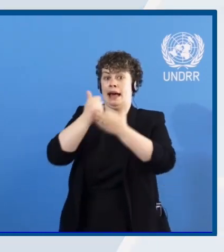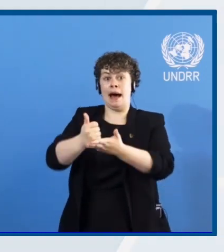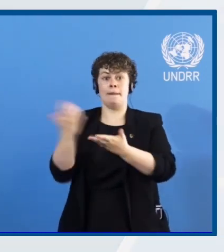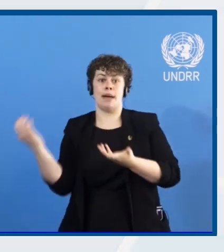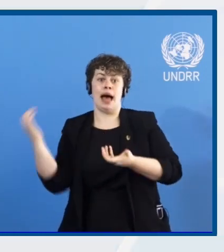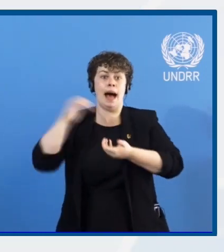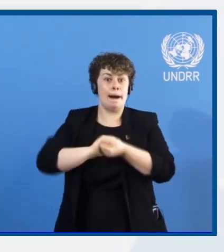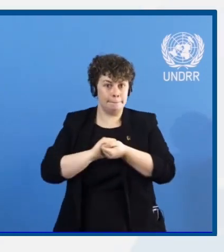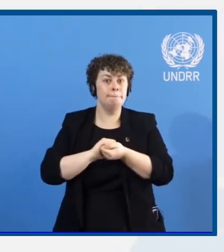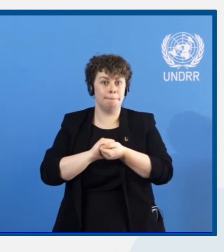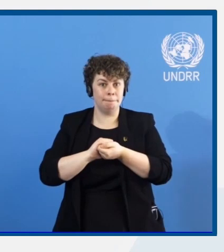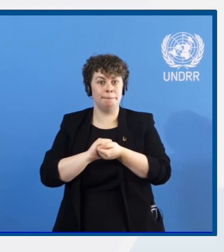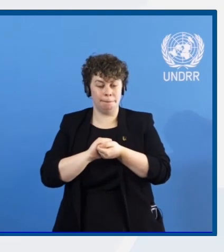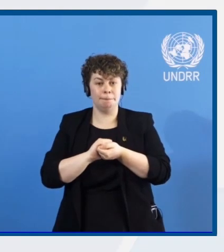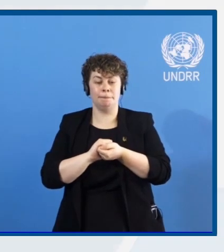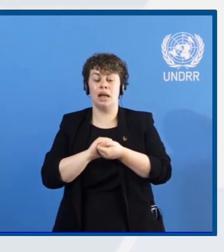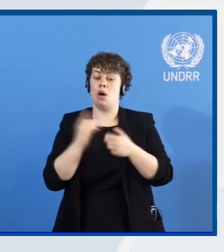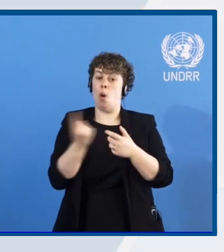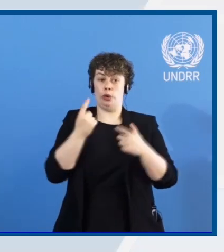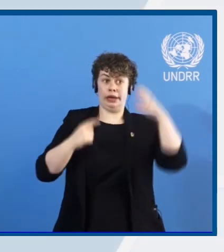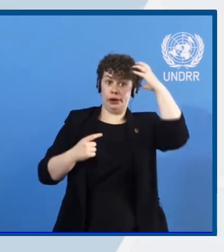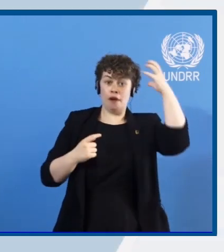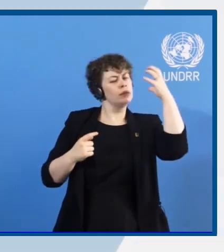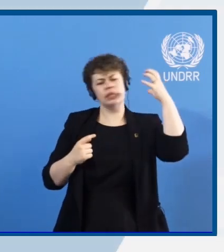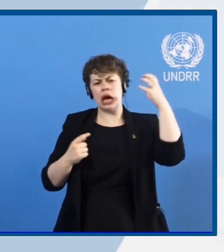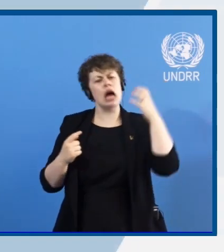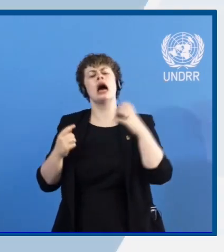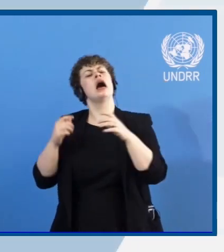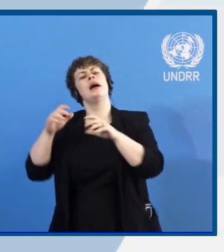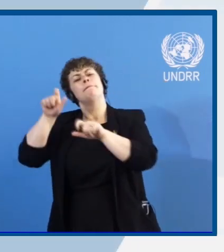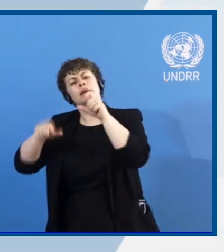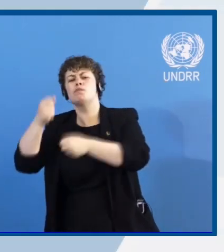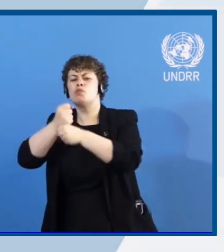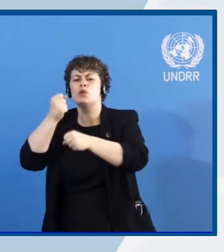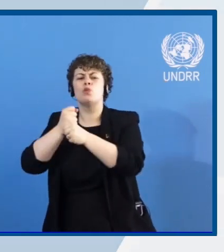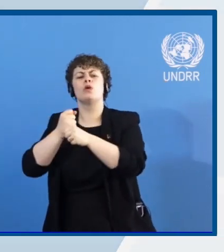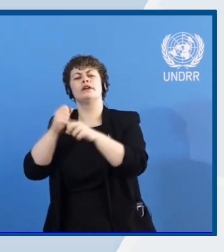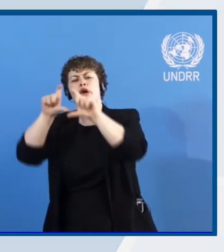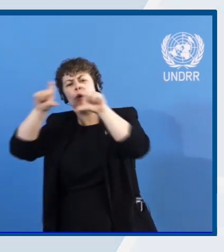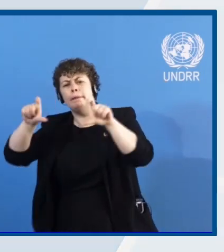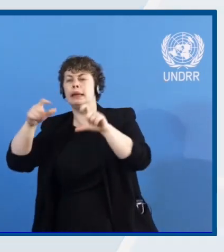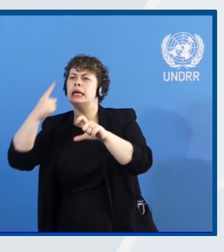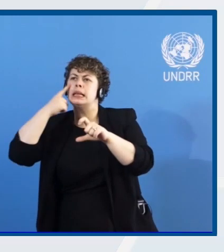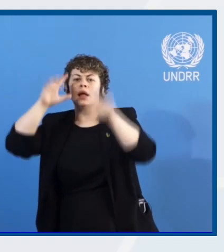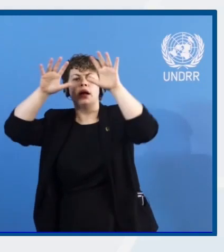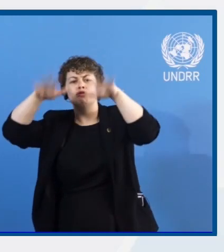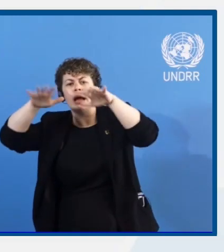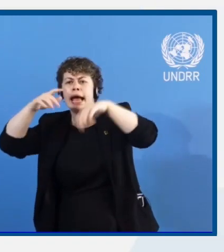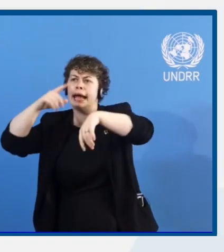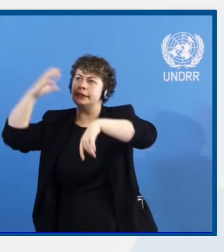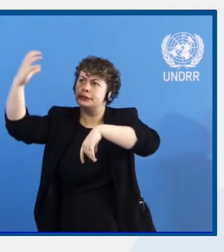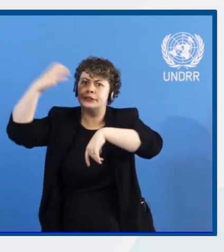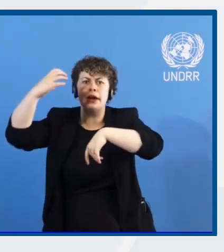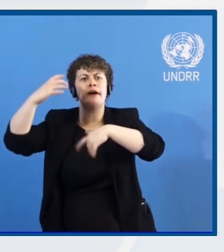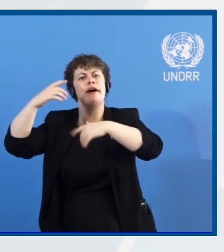Meteorological Institute. These investments, of course, enhance both disaster risk reduction and